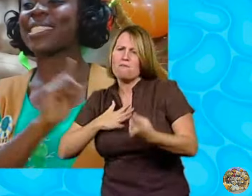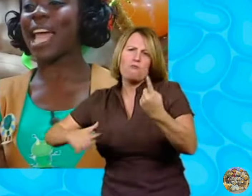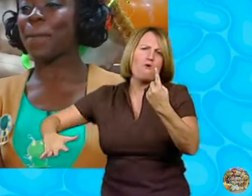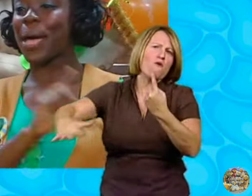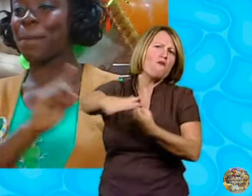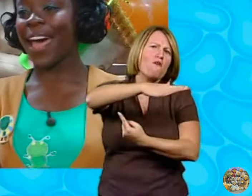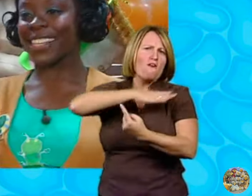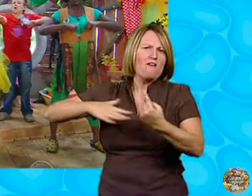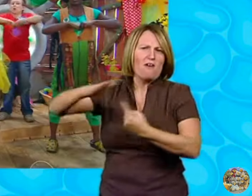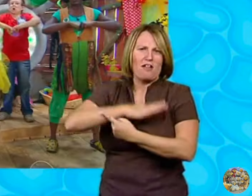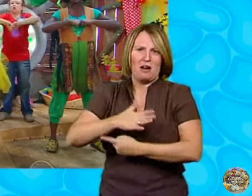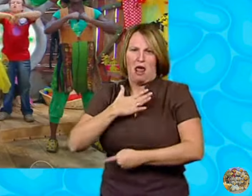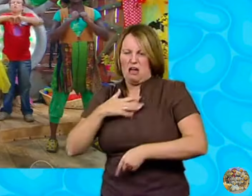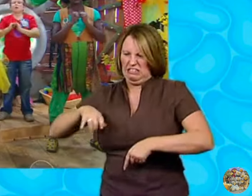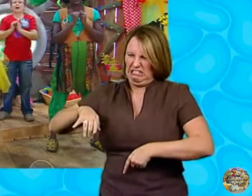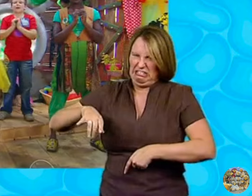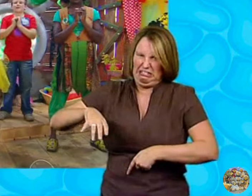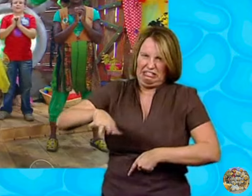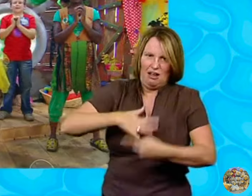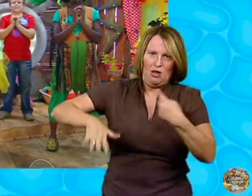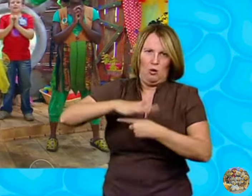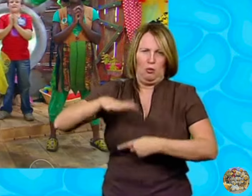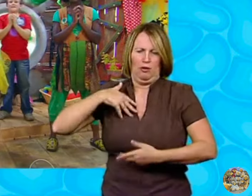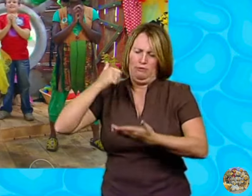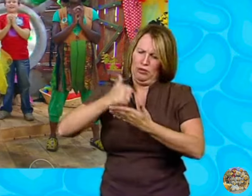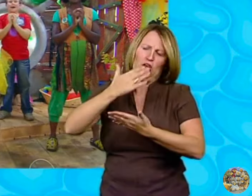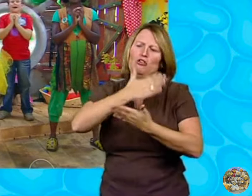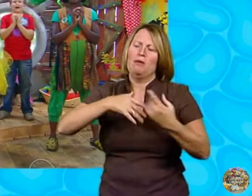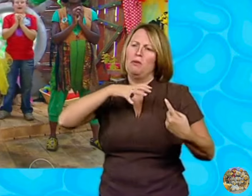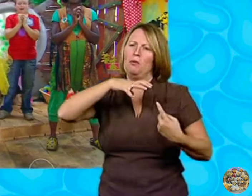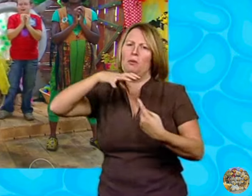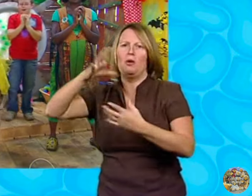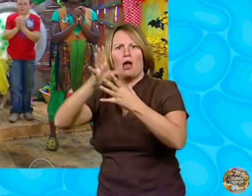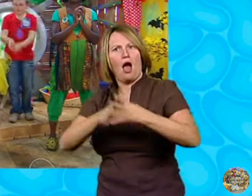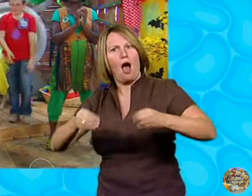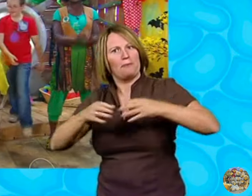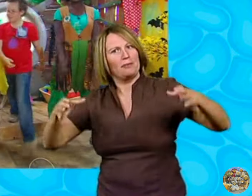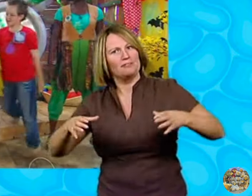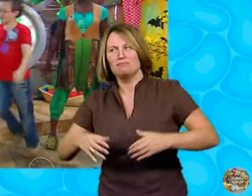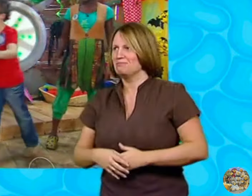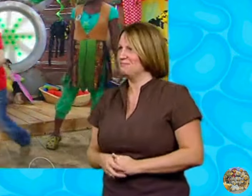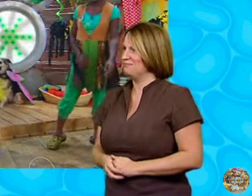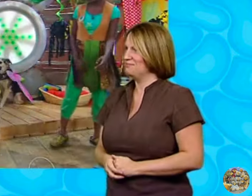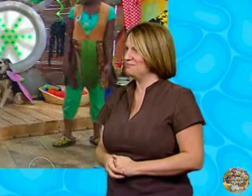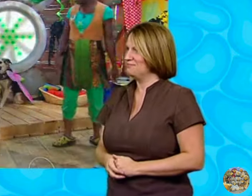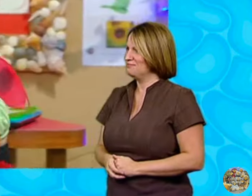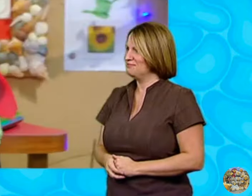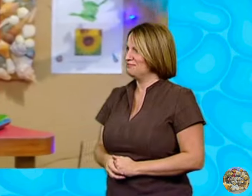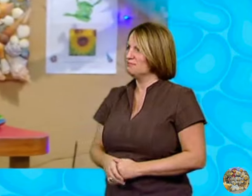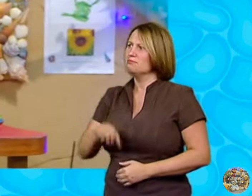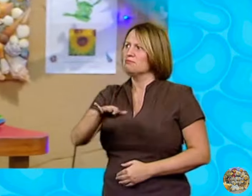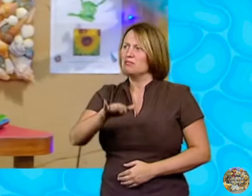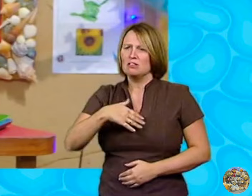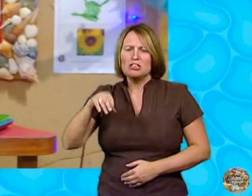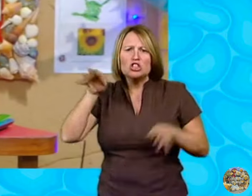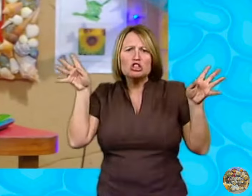never ever step on bugs. Cause we are the Green Balloon Club. Sky, we should